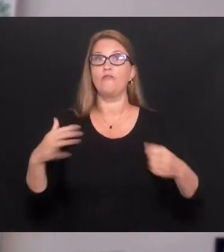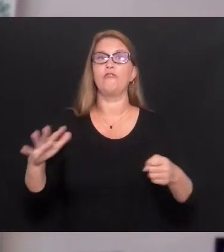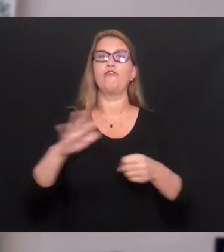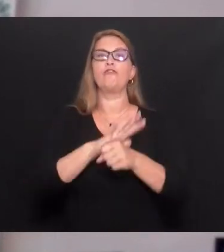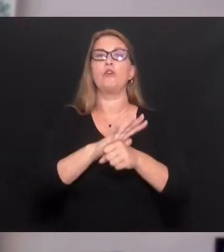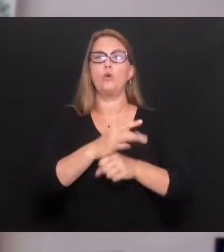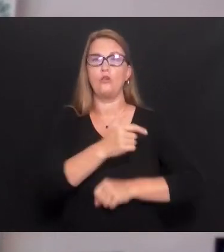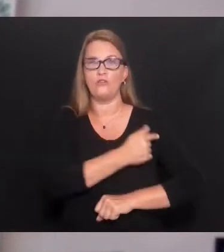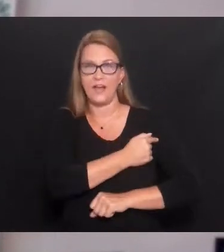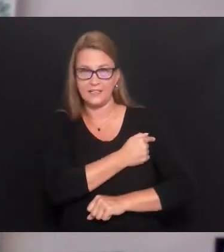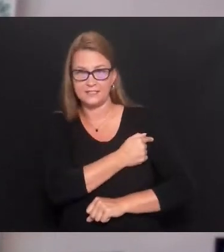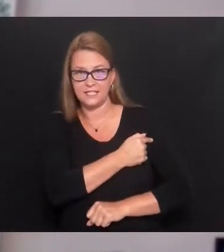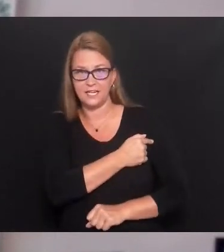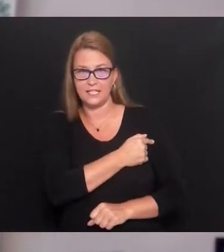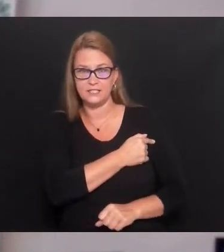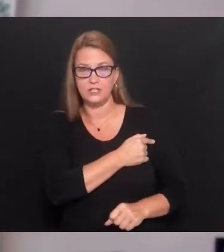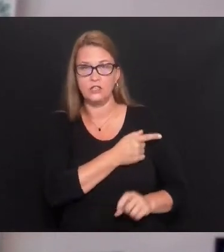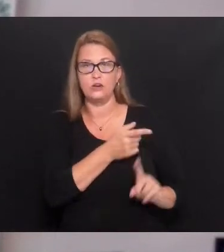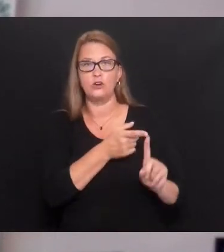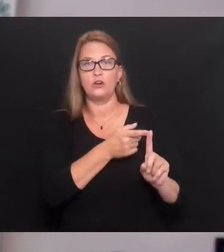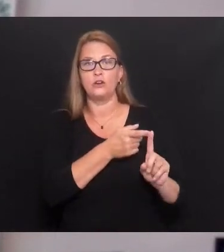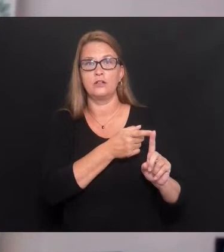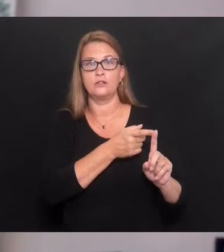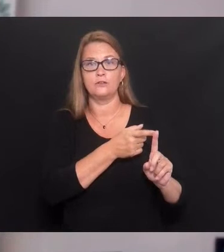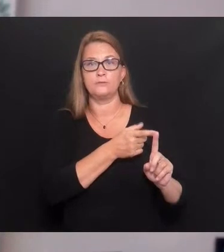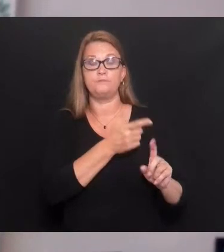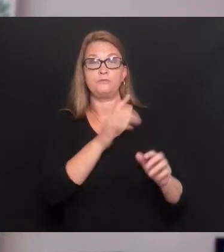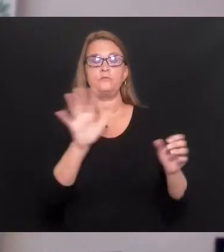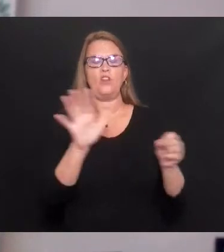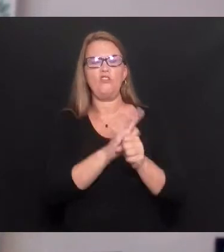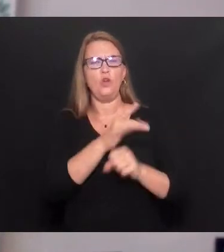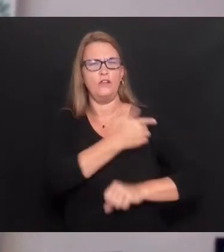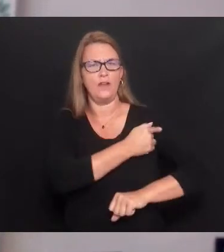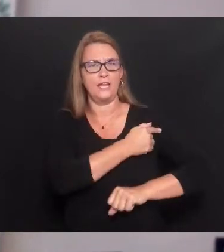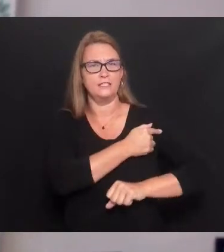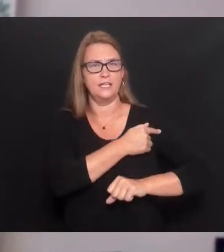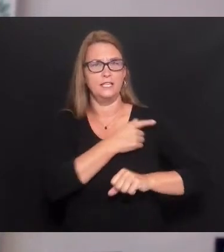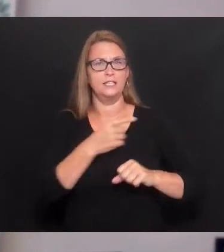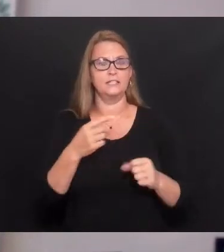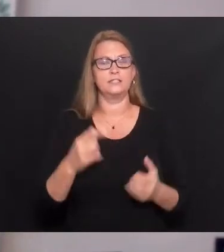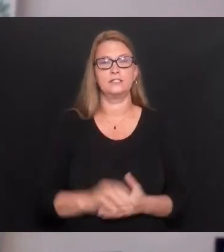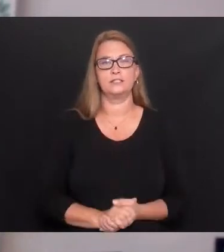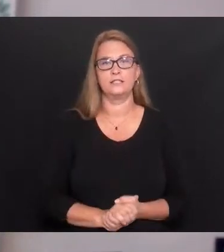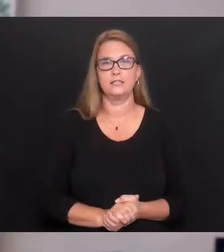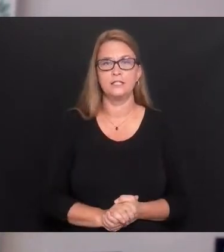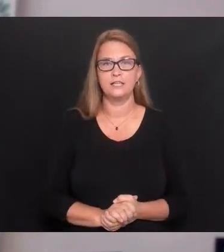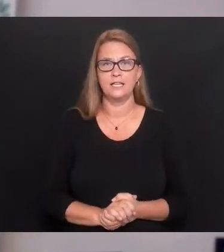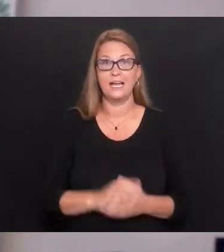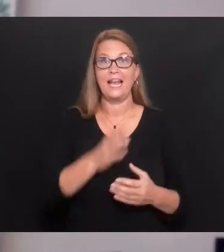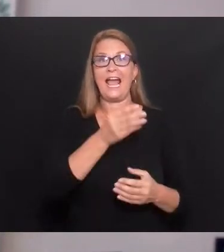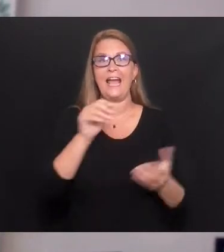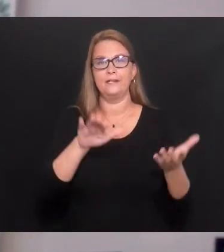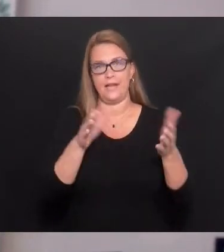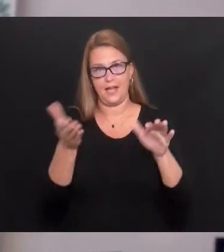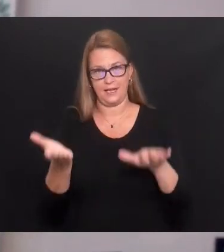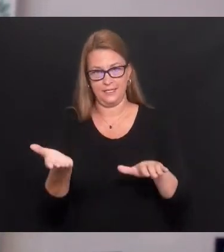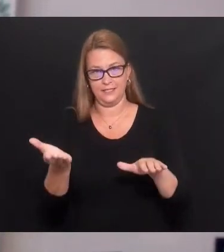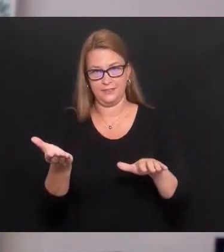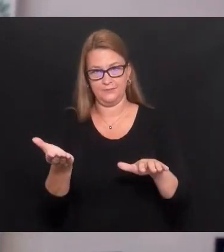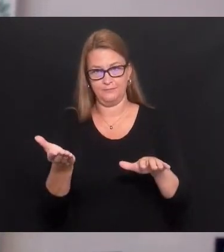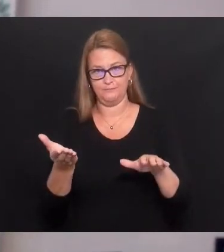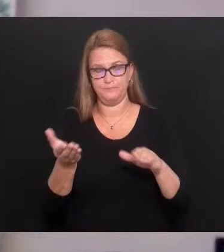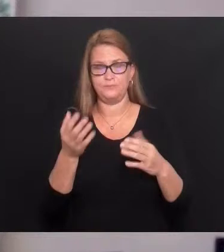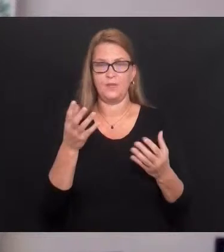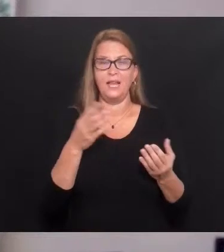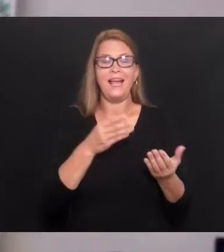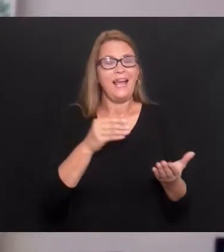have died that have been vaccinated since the vaccines became available in December. And when we